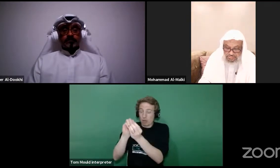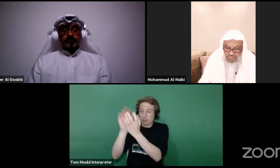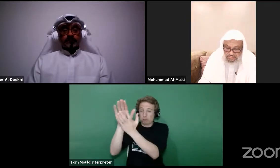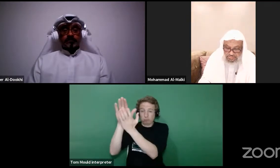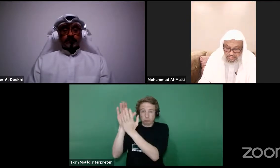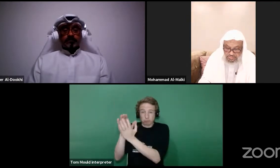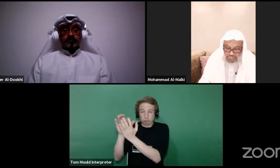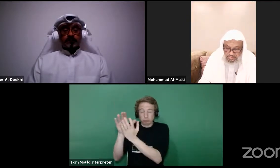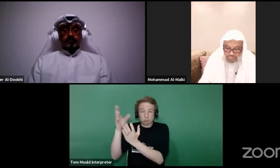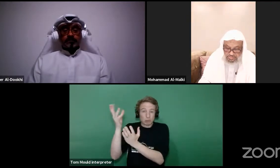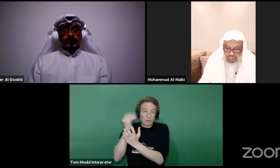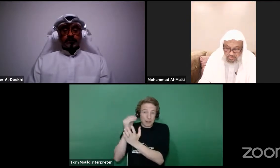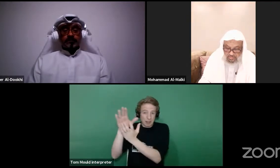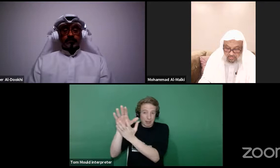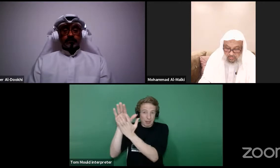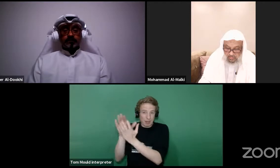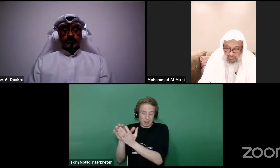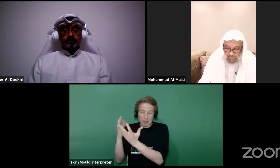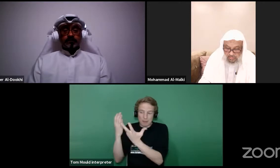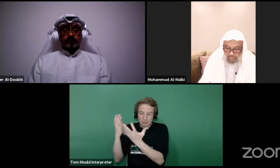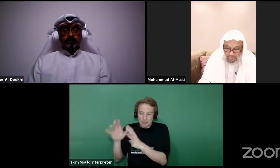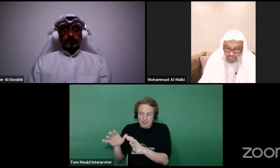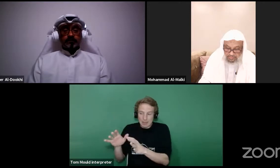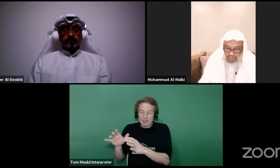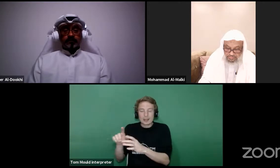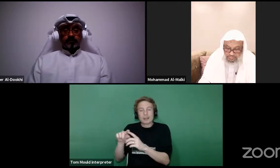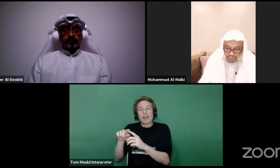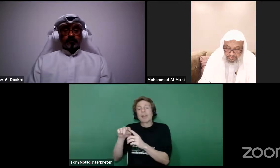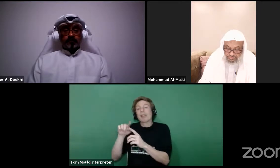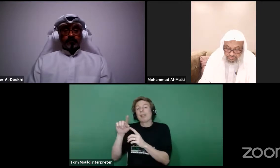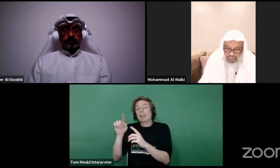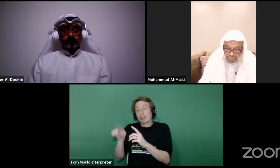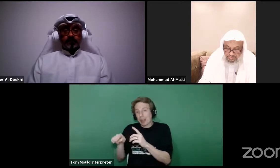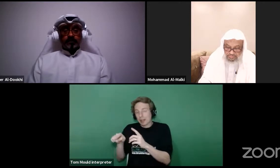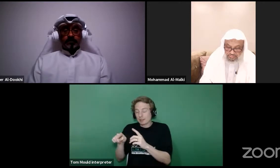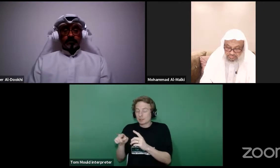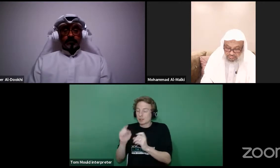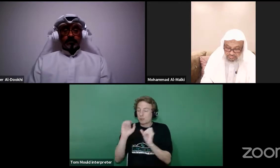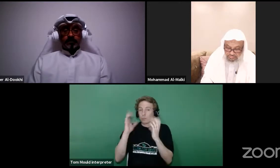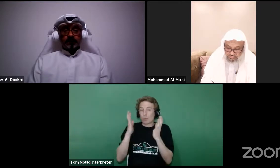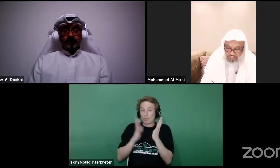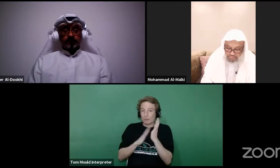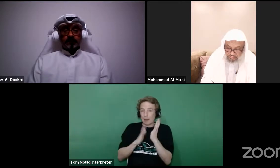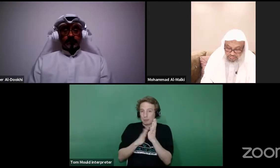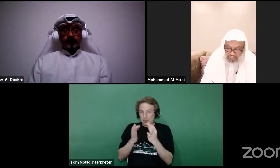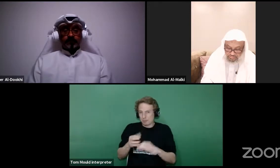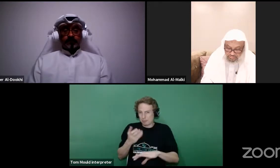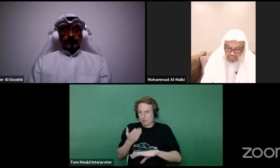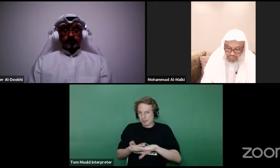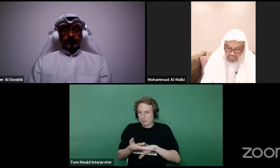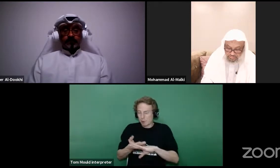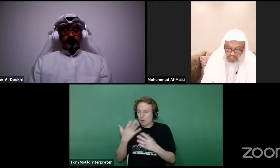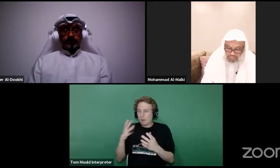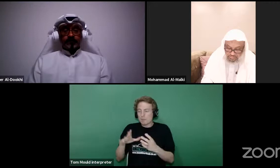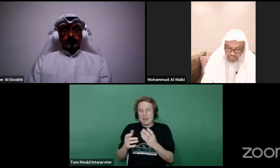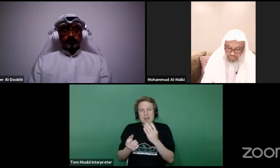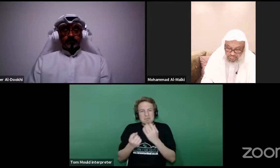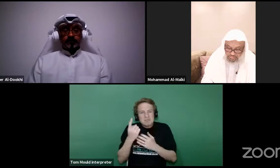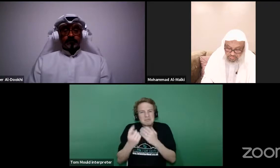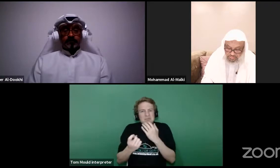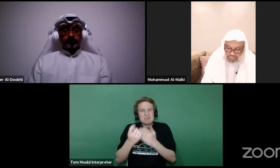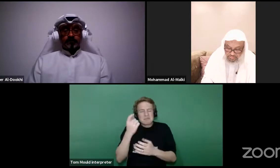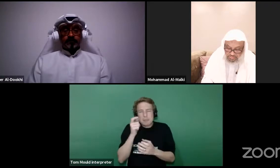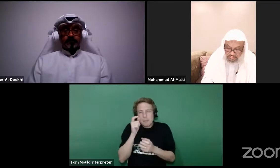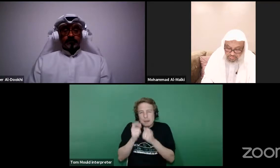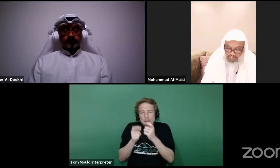described, and then thereafter it was revealed to the Prophet, peace and blessings be upon him, over a period and duration